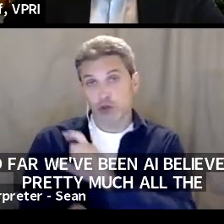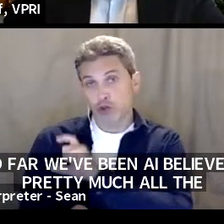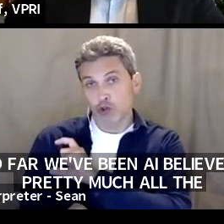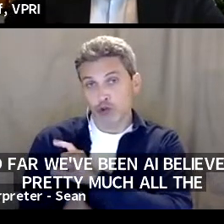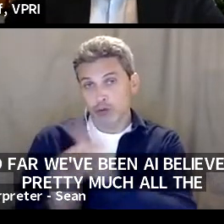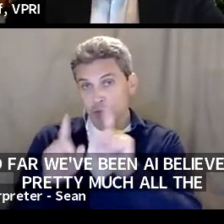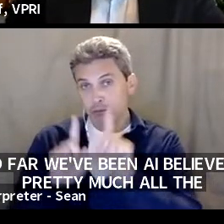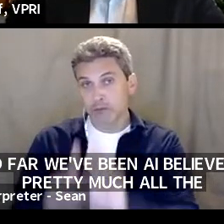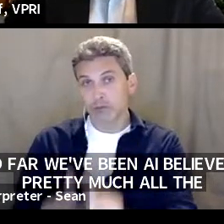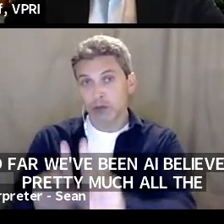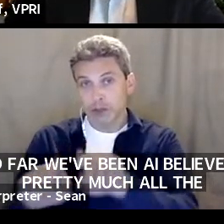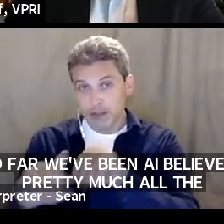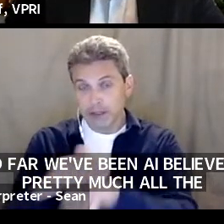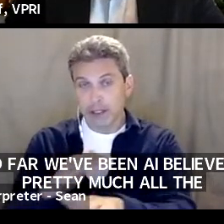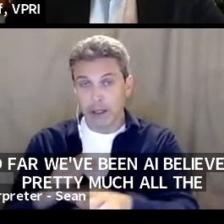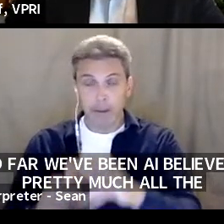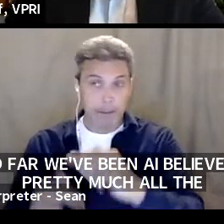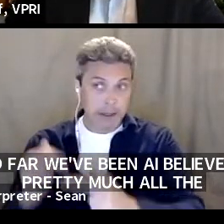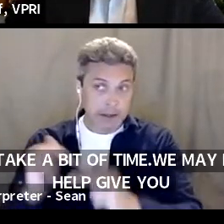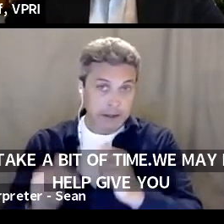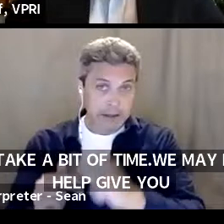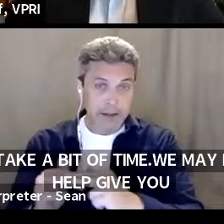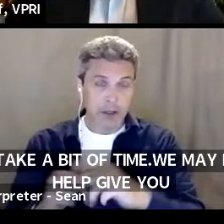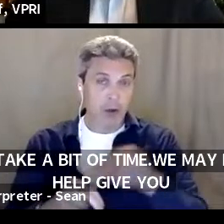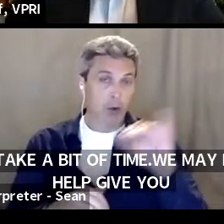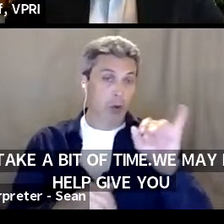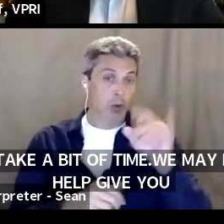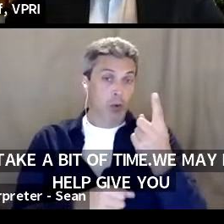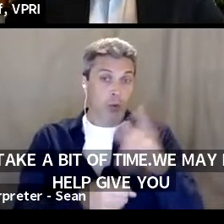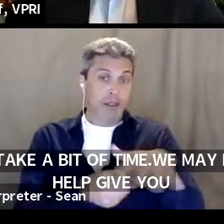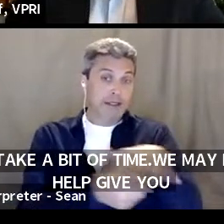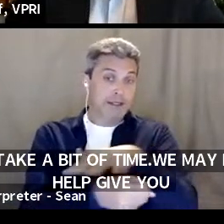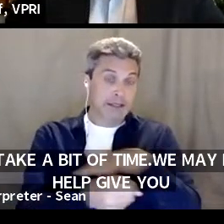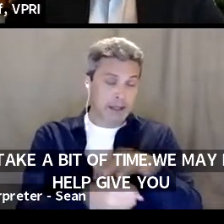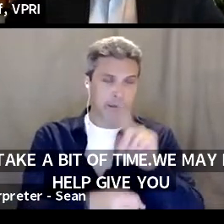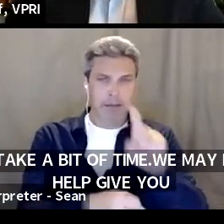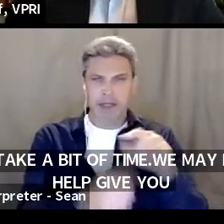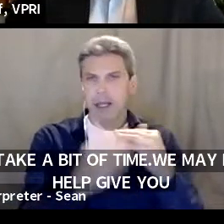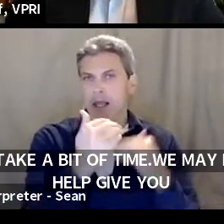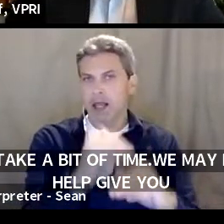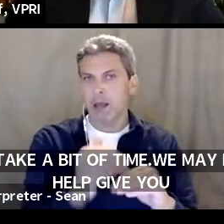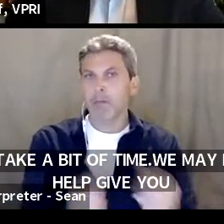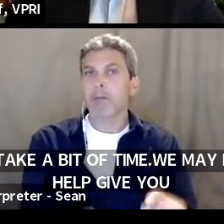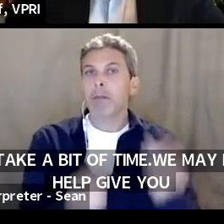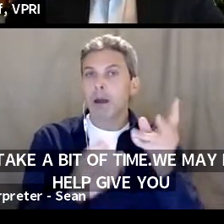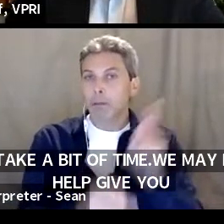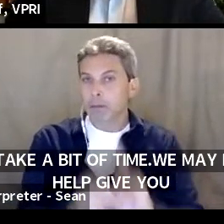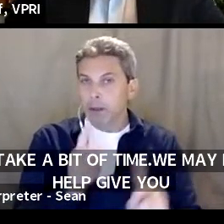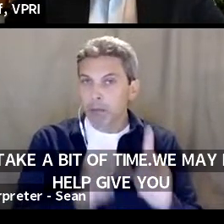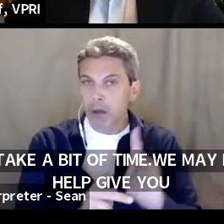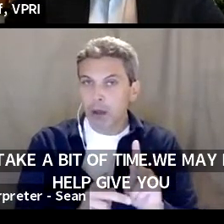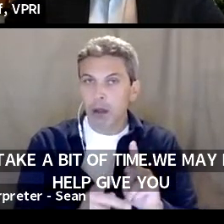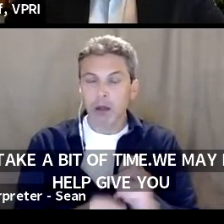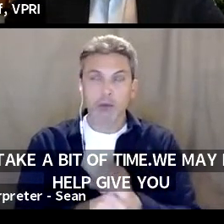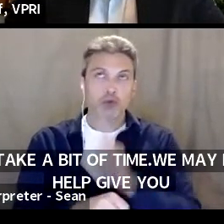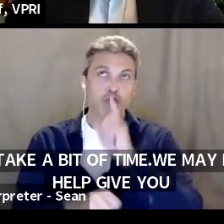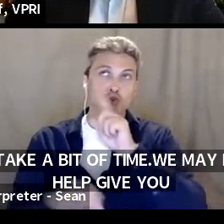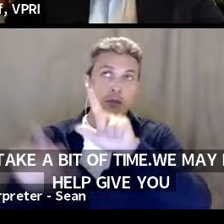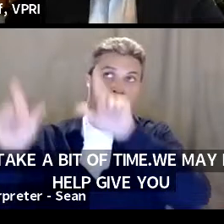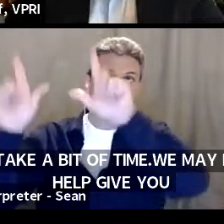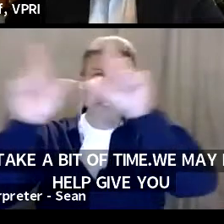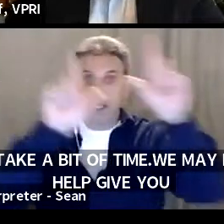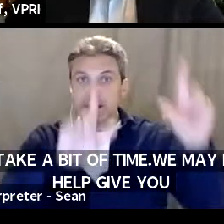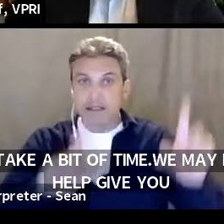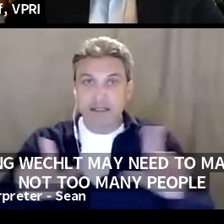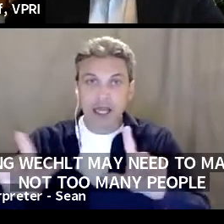need to make sure there is not too many people in one space at one time, that there's appropriate signage and cleaning that have been done in the